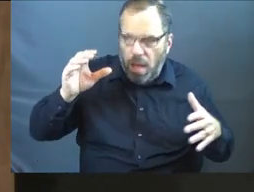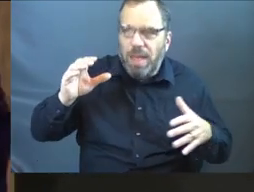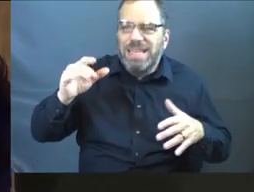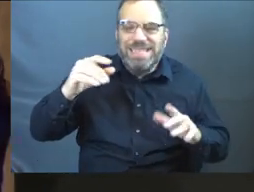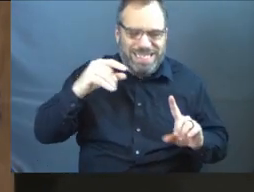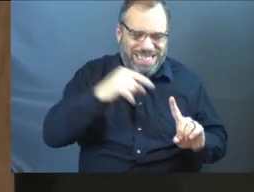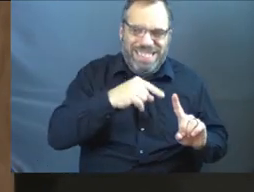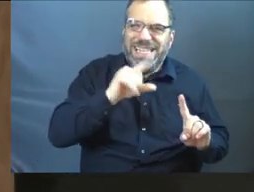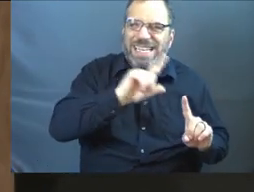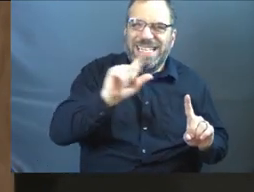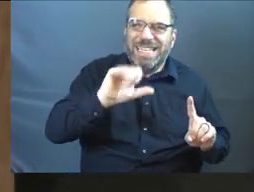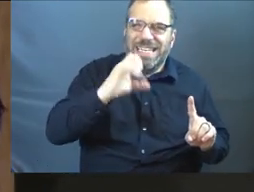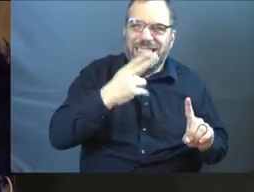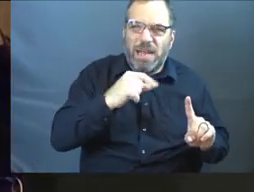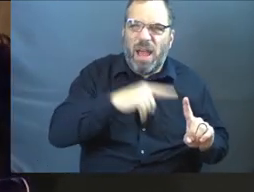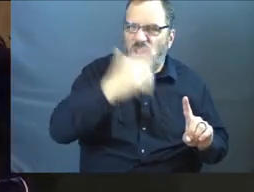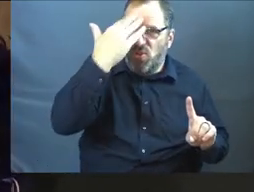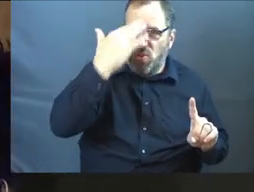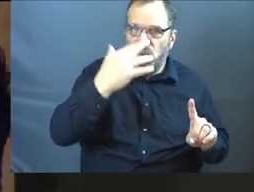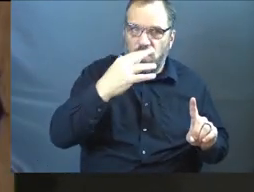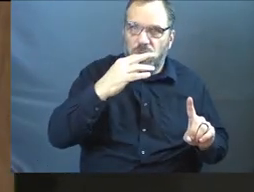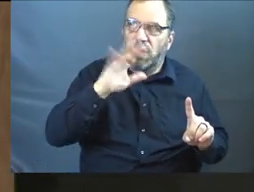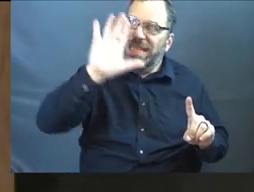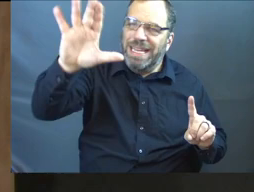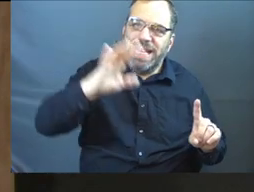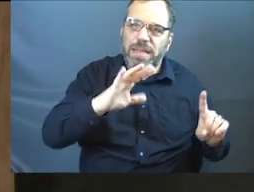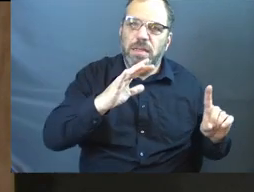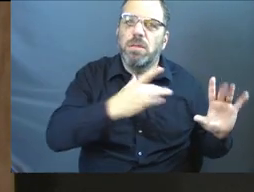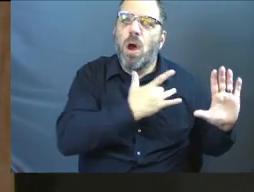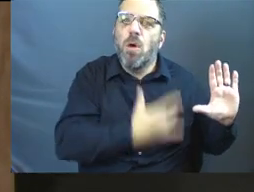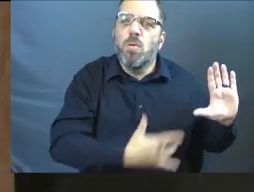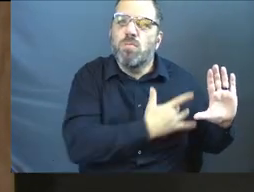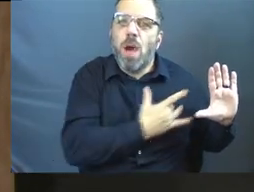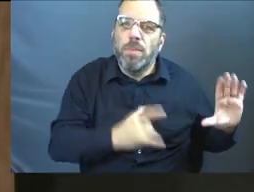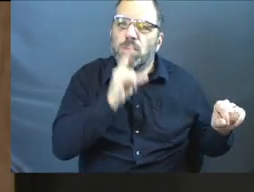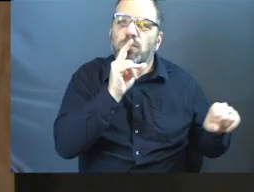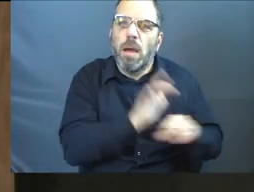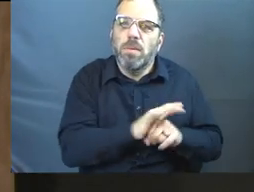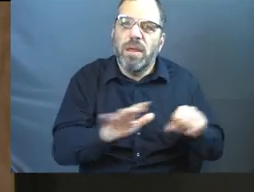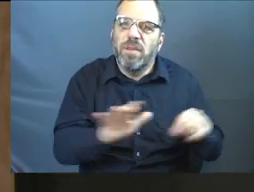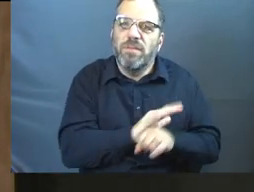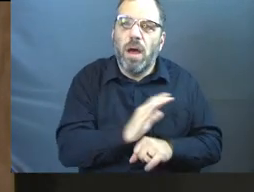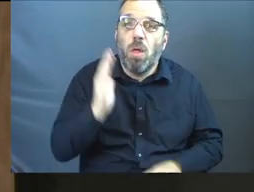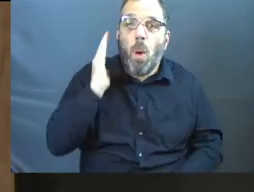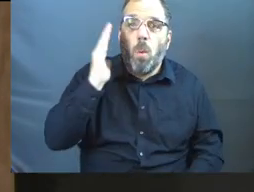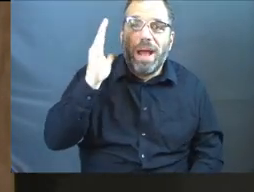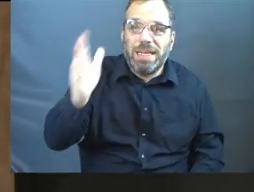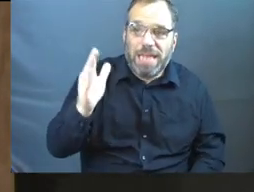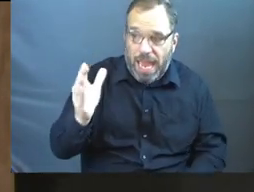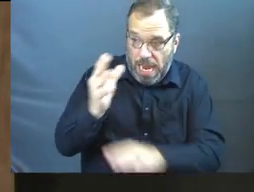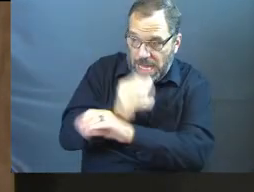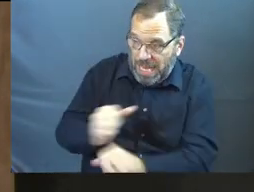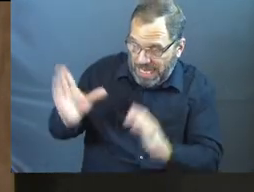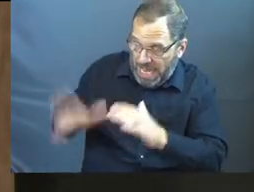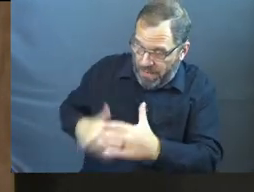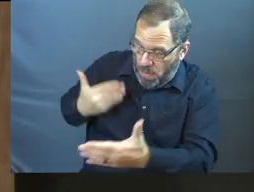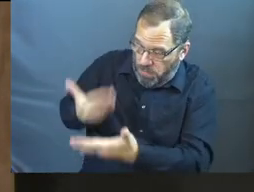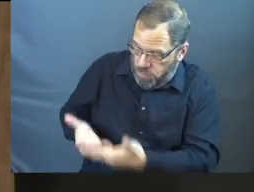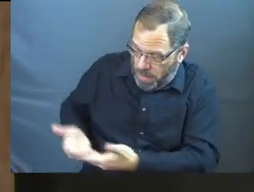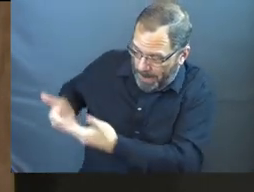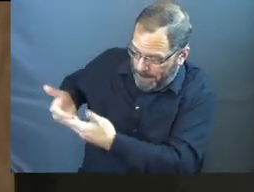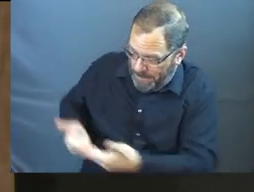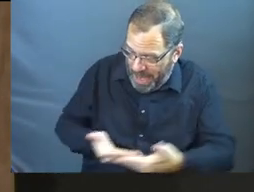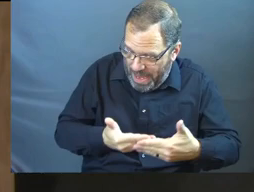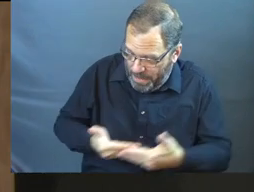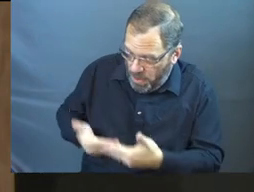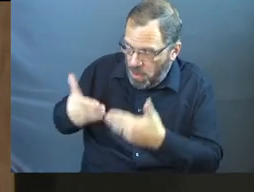he knows the promise of God is fulfilled. That one day, the Savior who is now here as a baby,